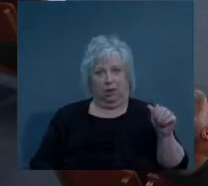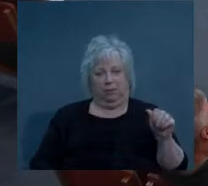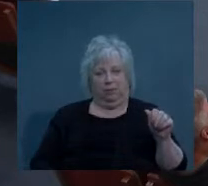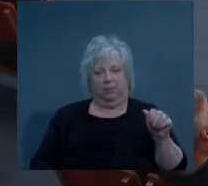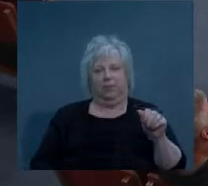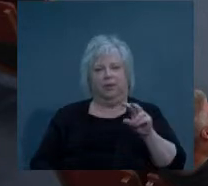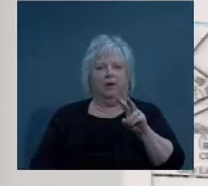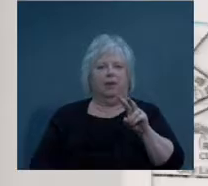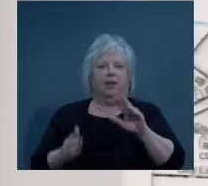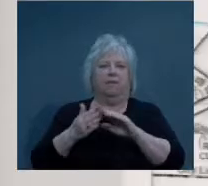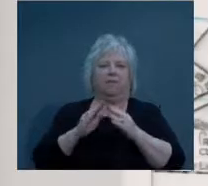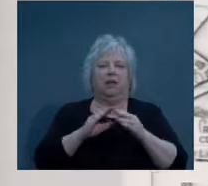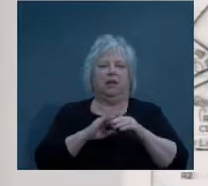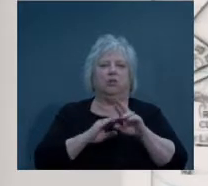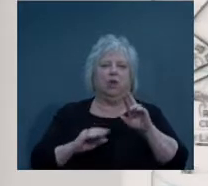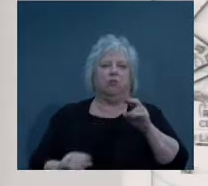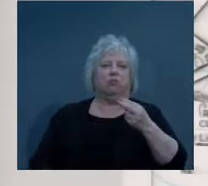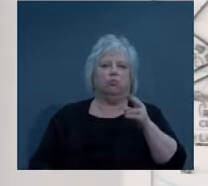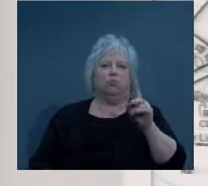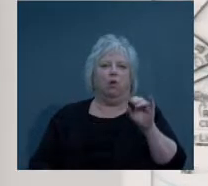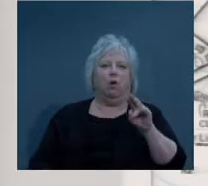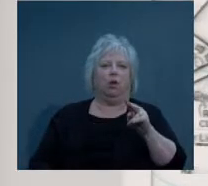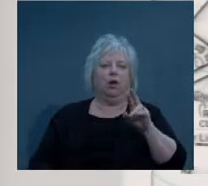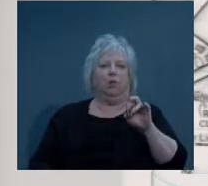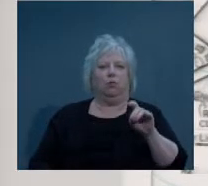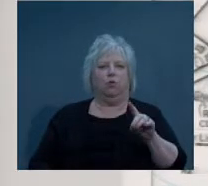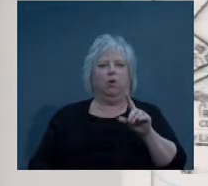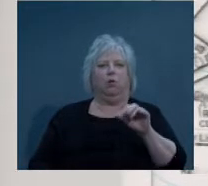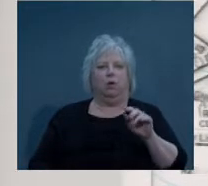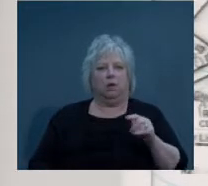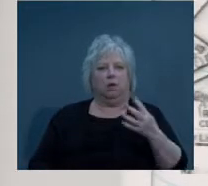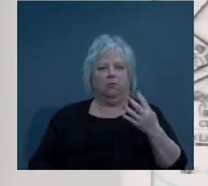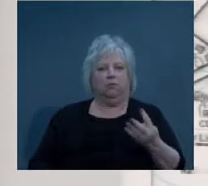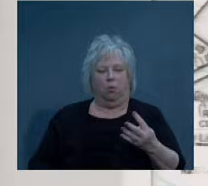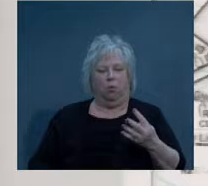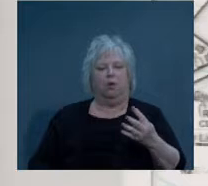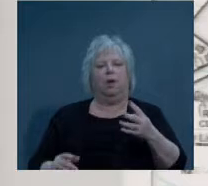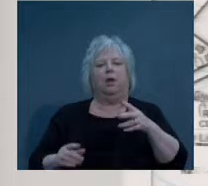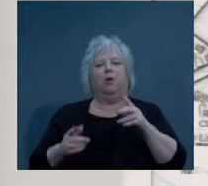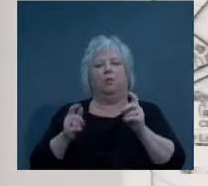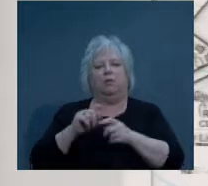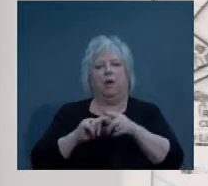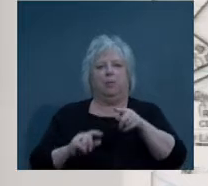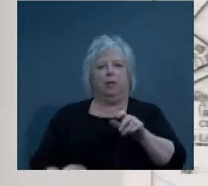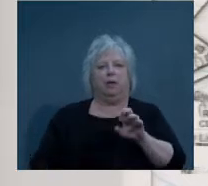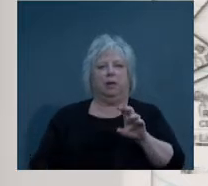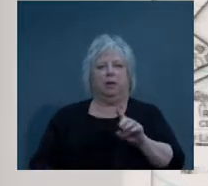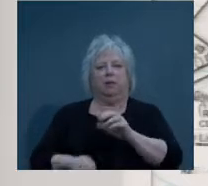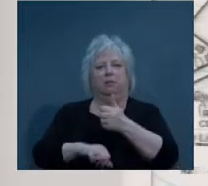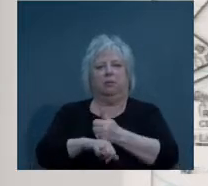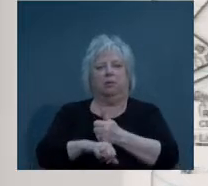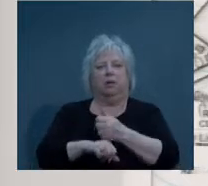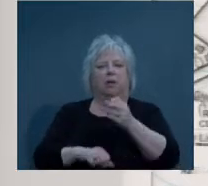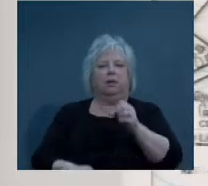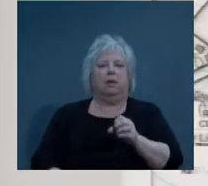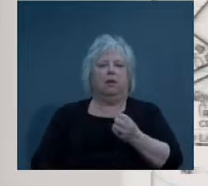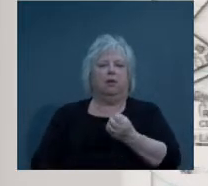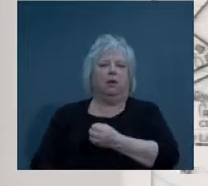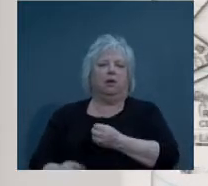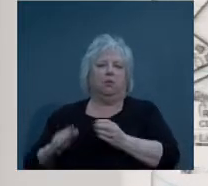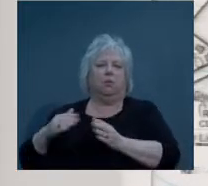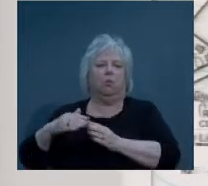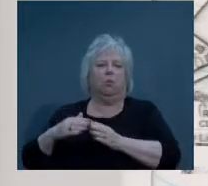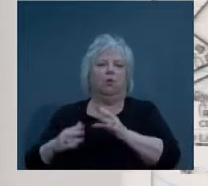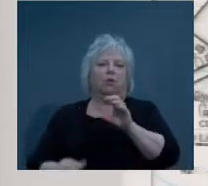Z-6323-AA, The Village at Rawling Road, Lot 4, revised long form PCD located at the southeast corner